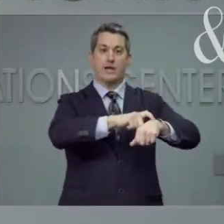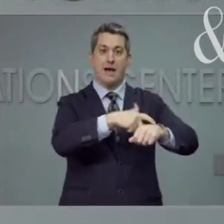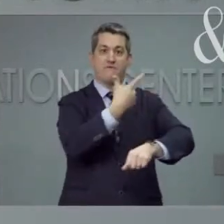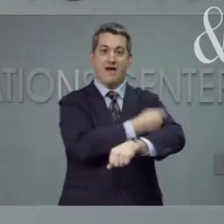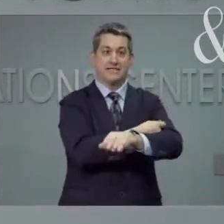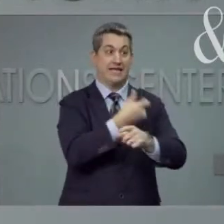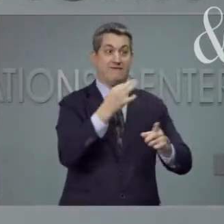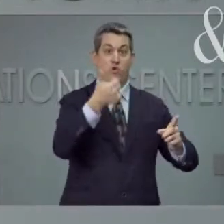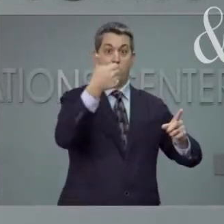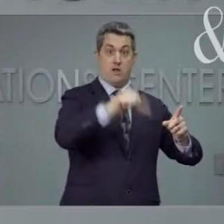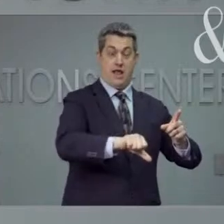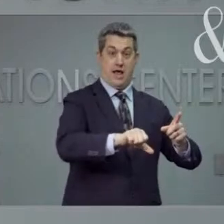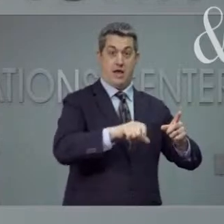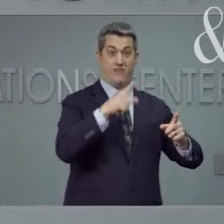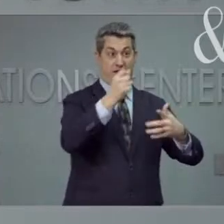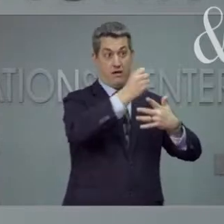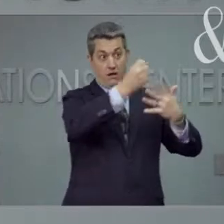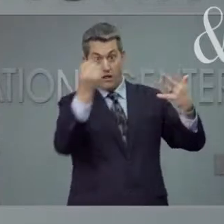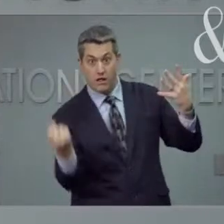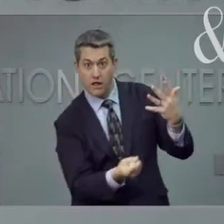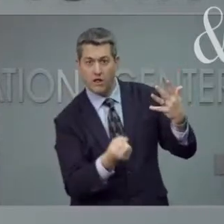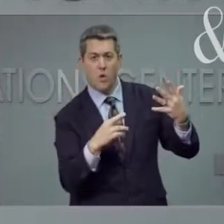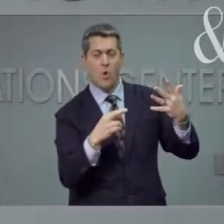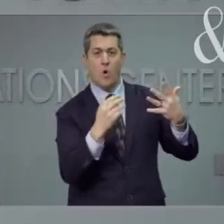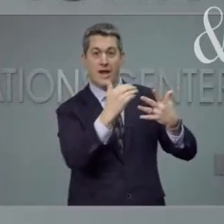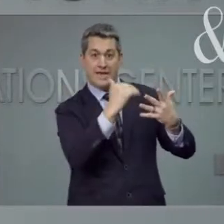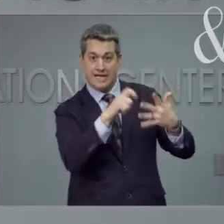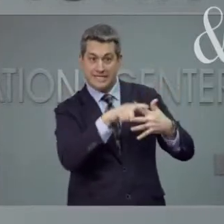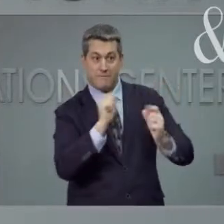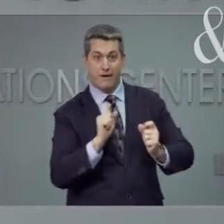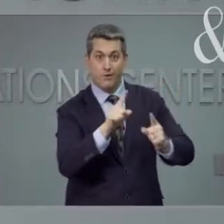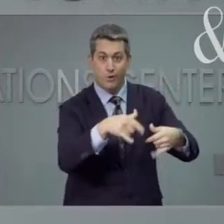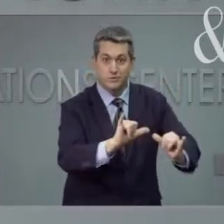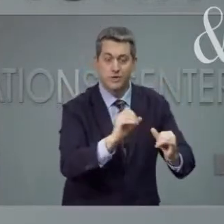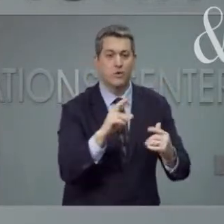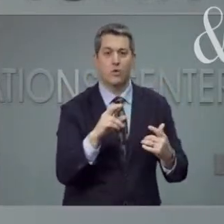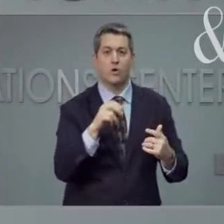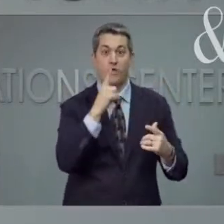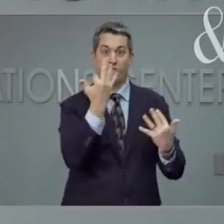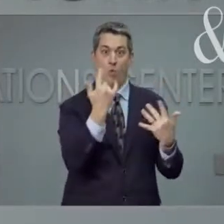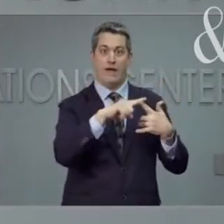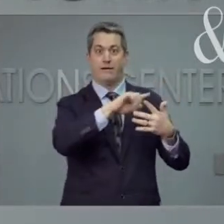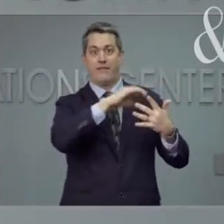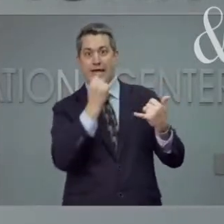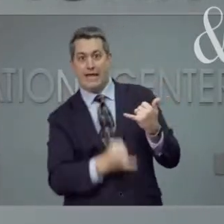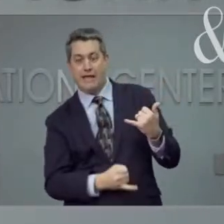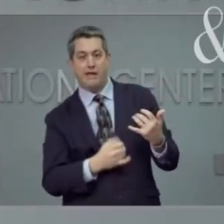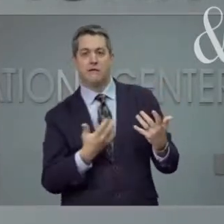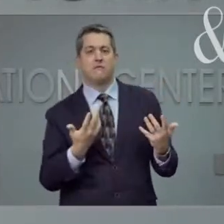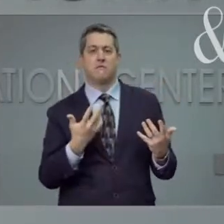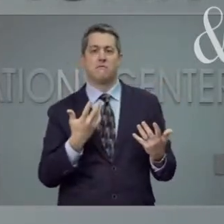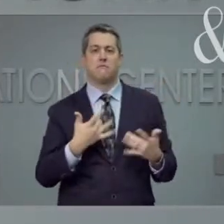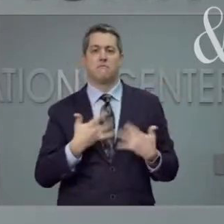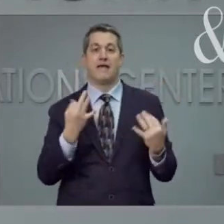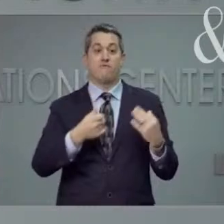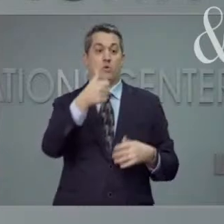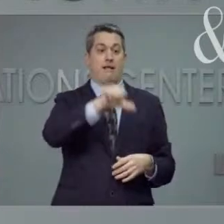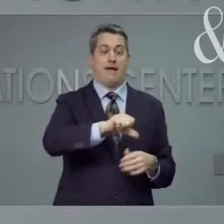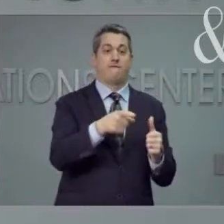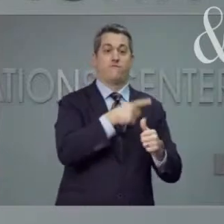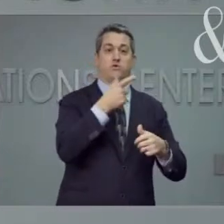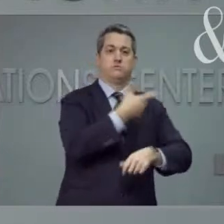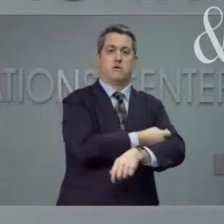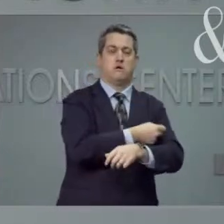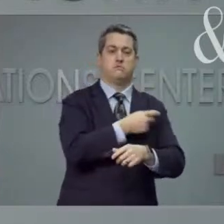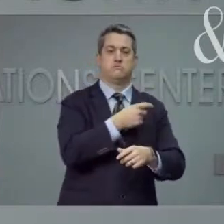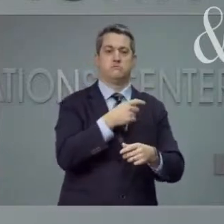for the next subset phase? If so they're not sitting around going wasted. Dr. Cohen addressed this